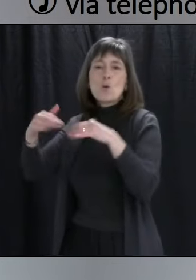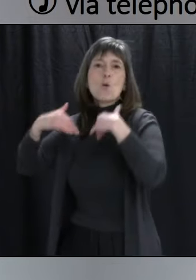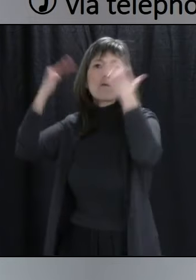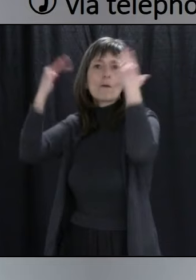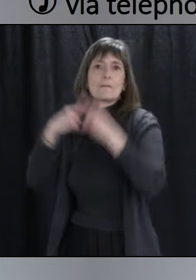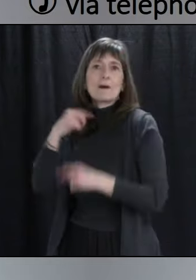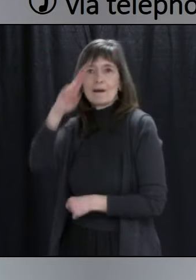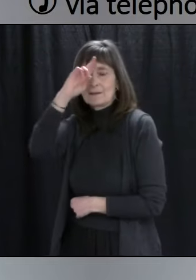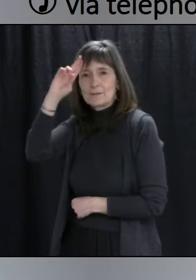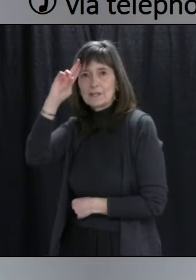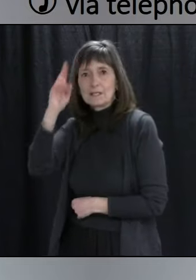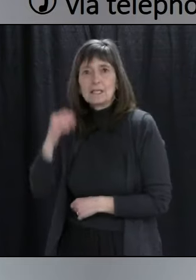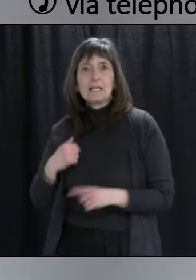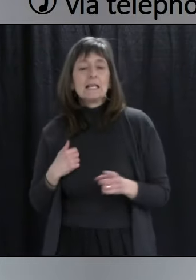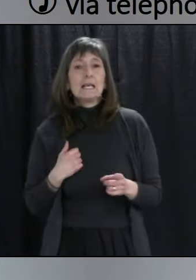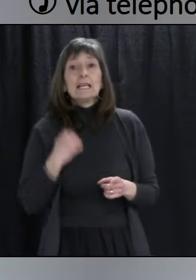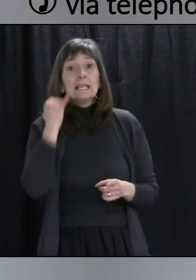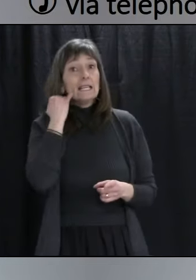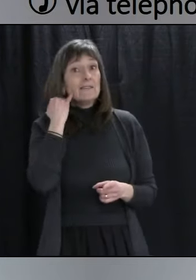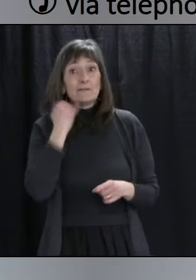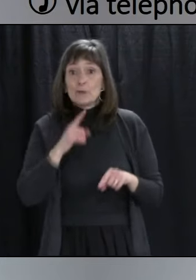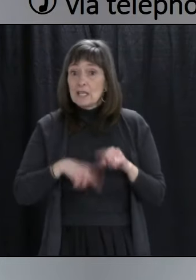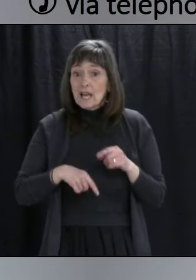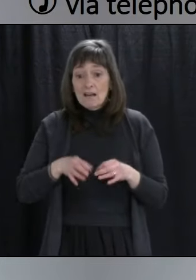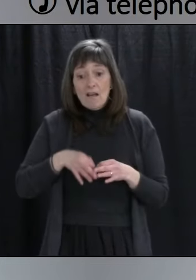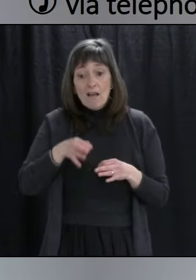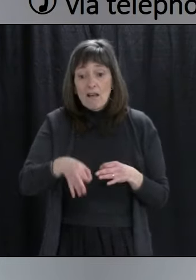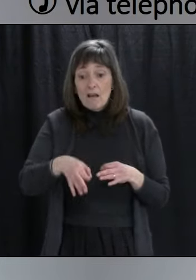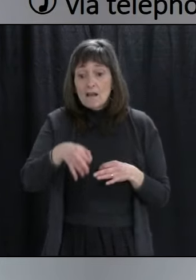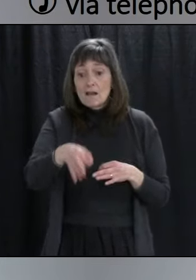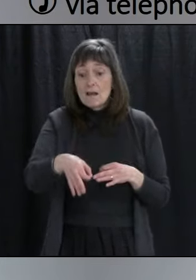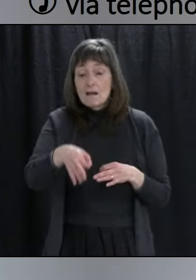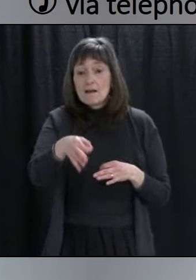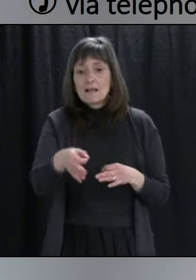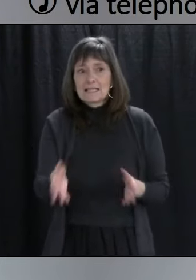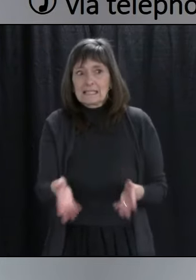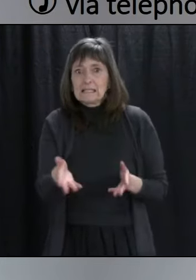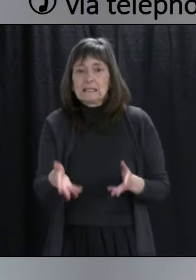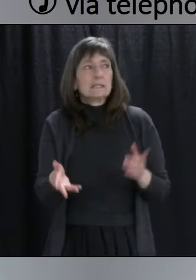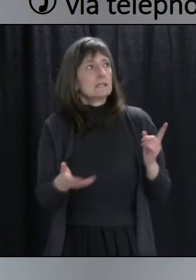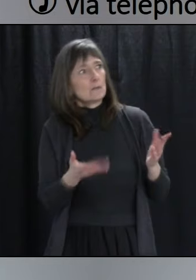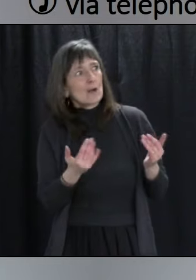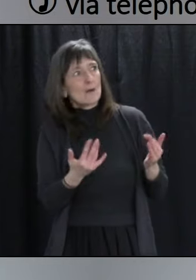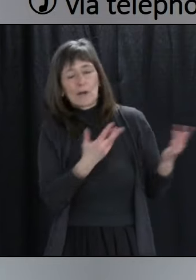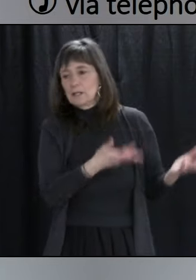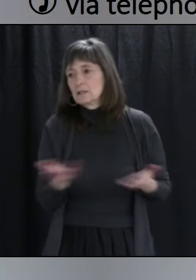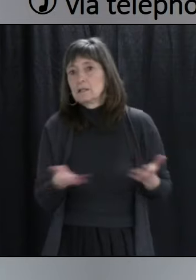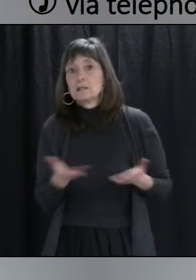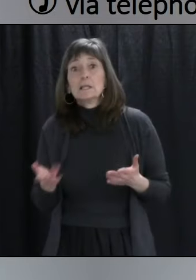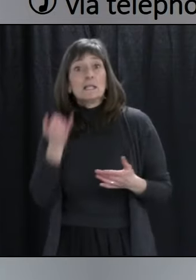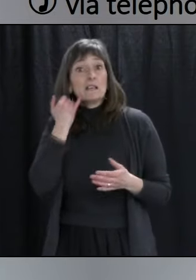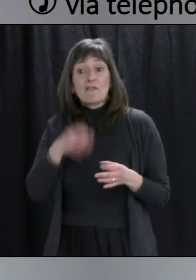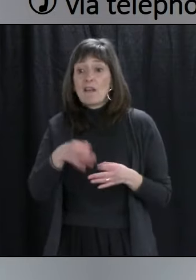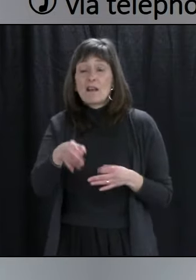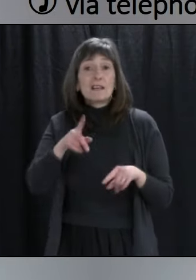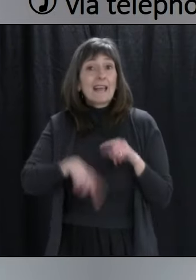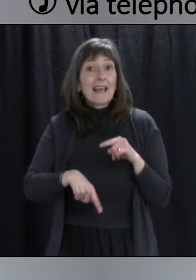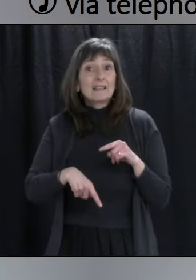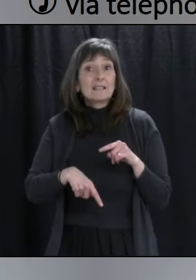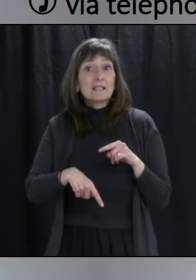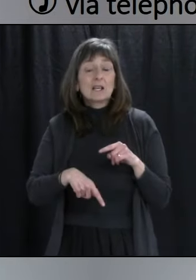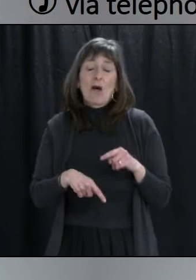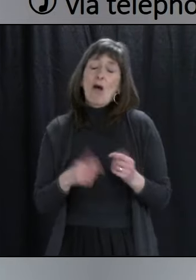peak, it will arrive faster and higher than we can manage, and the system potentially could be